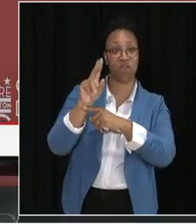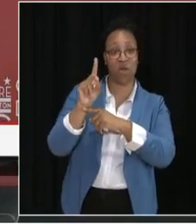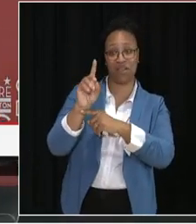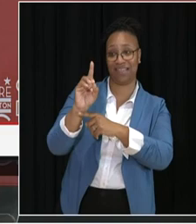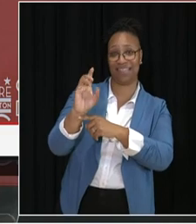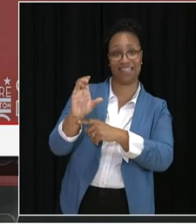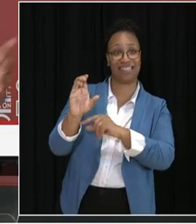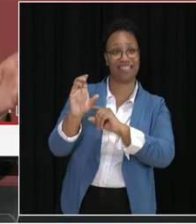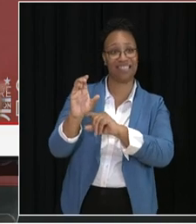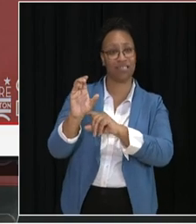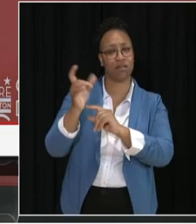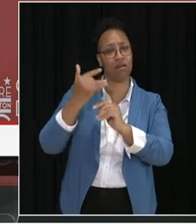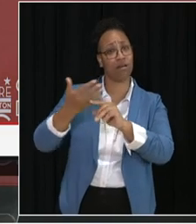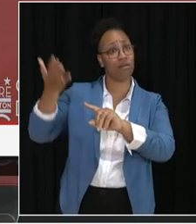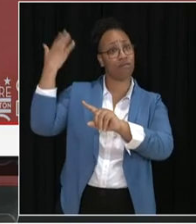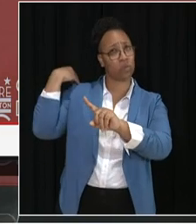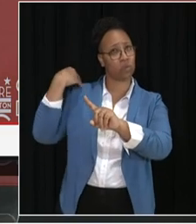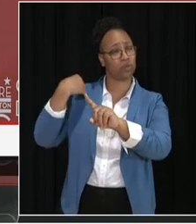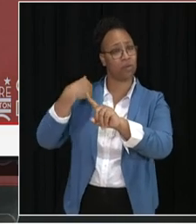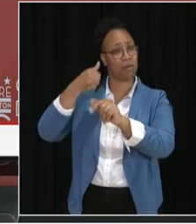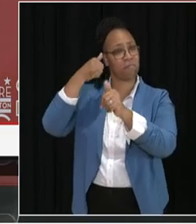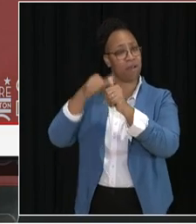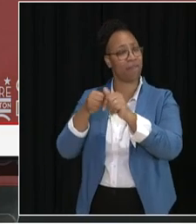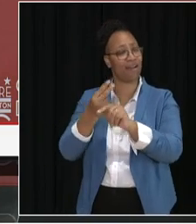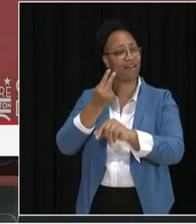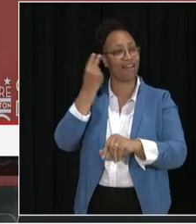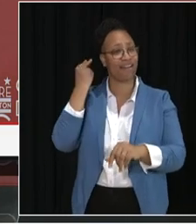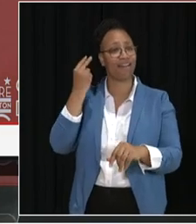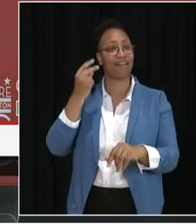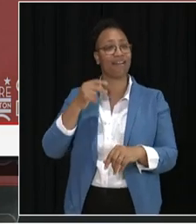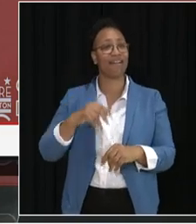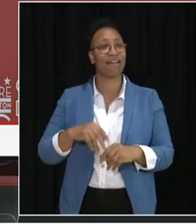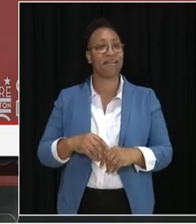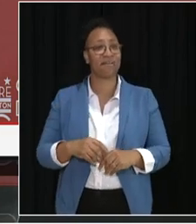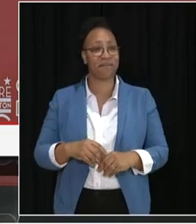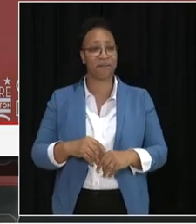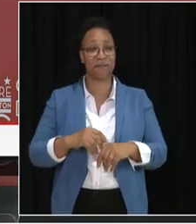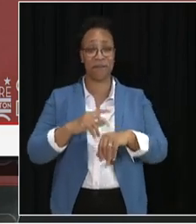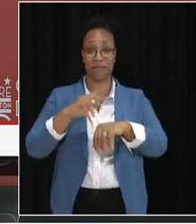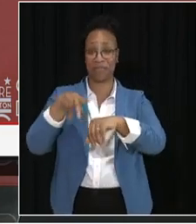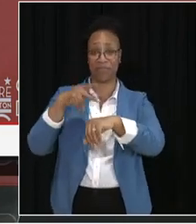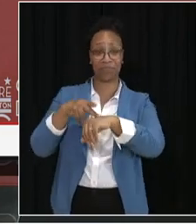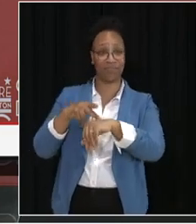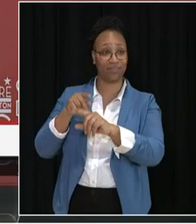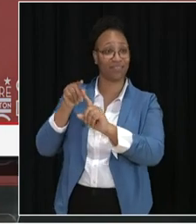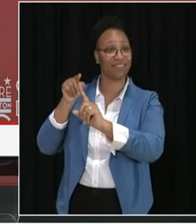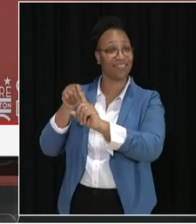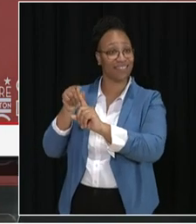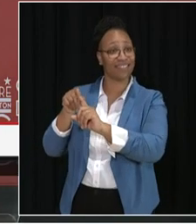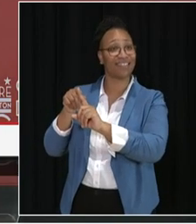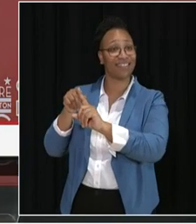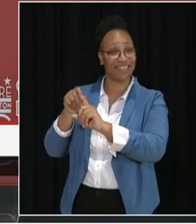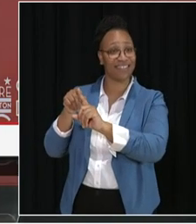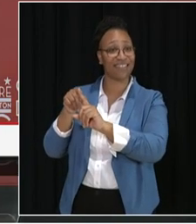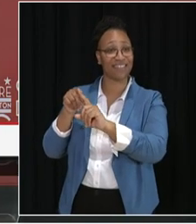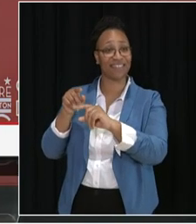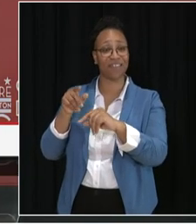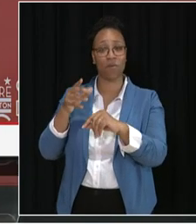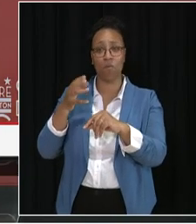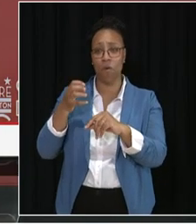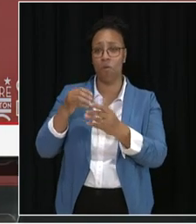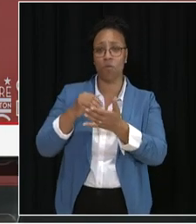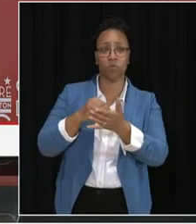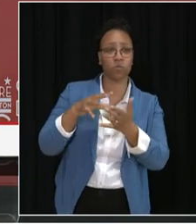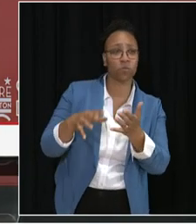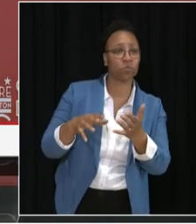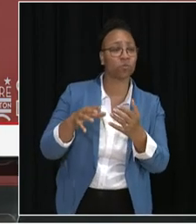Our focus, as Principal Botstein just mentioned, is we want our students to be able to